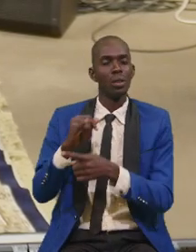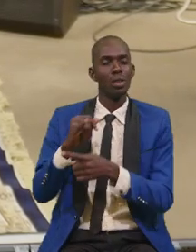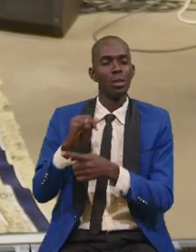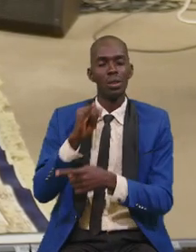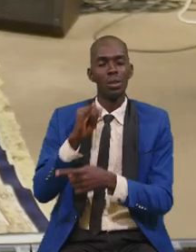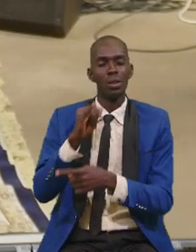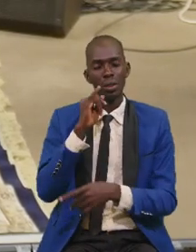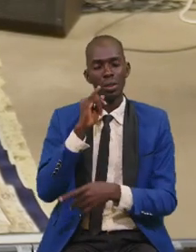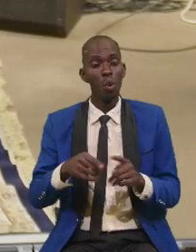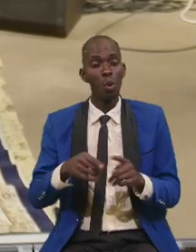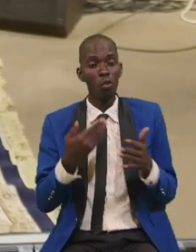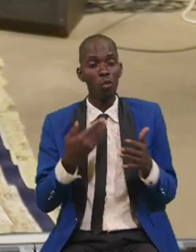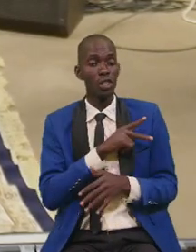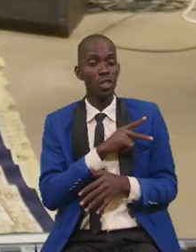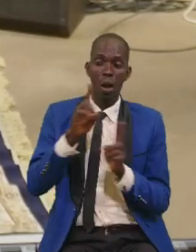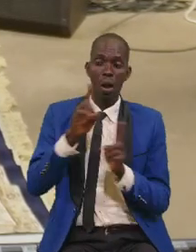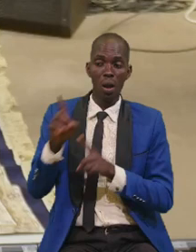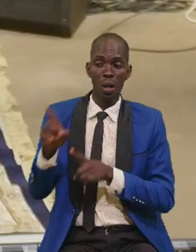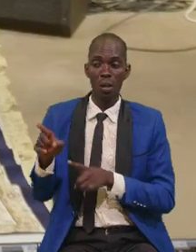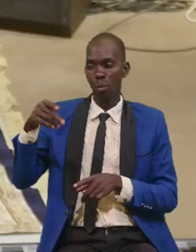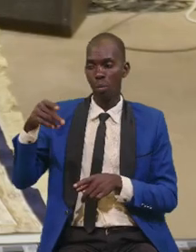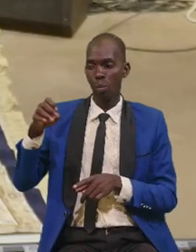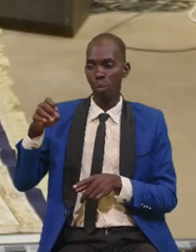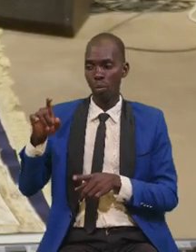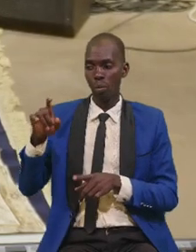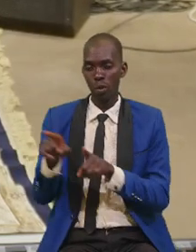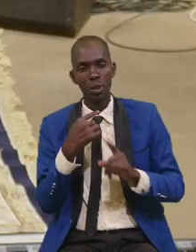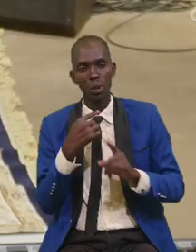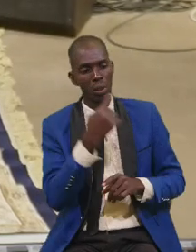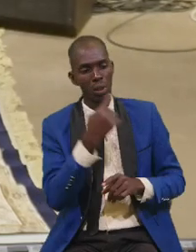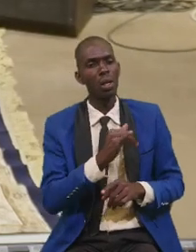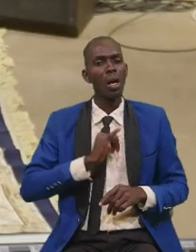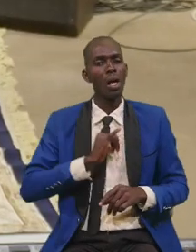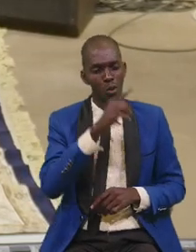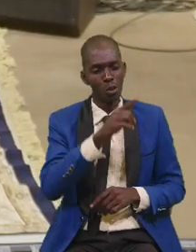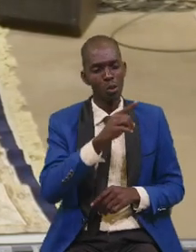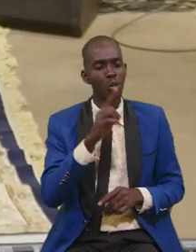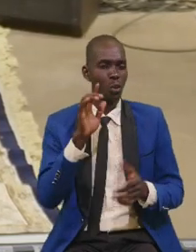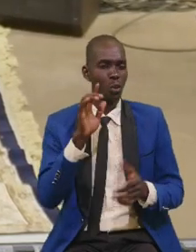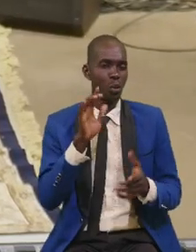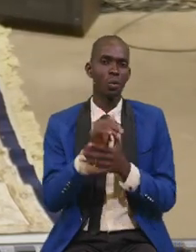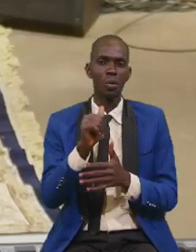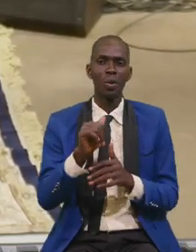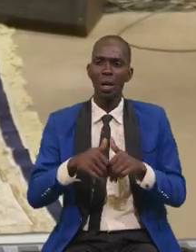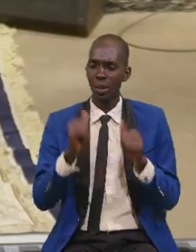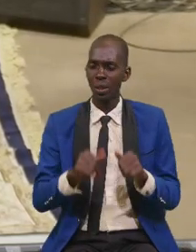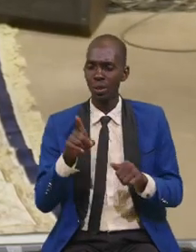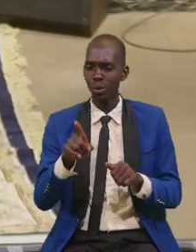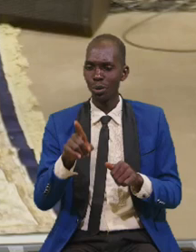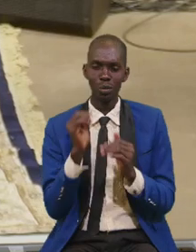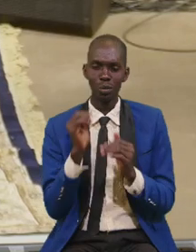I know that thou believest. How can you shake off a man like this? Look at verse 28. And